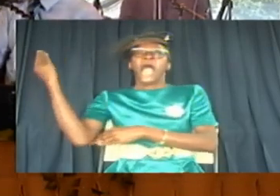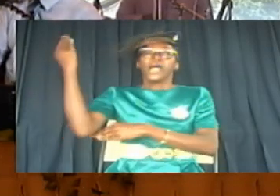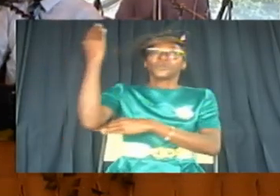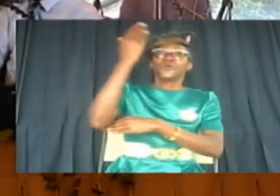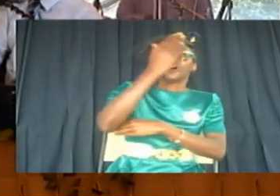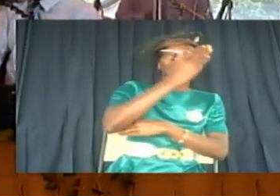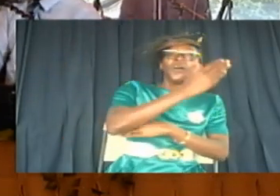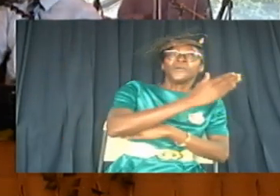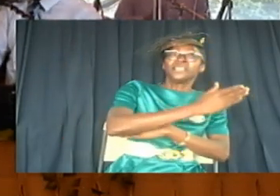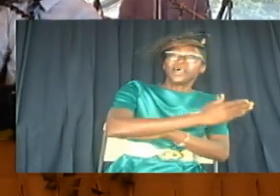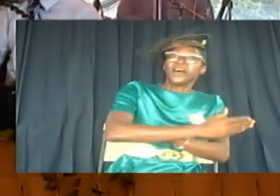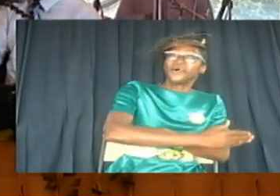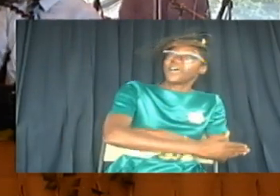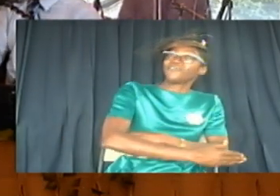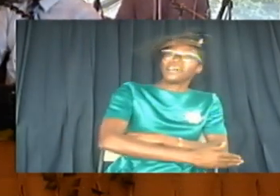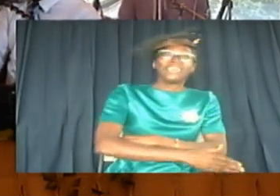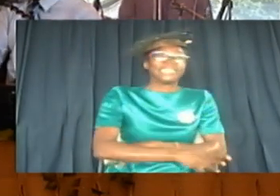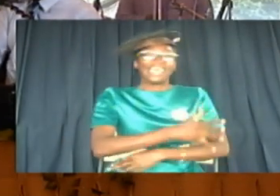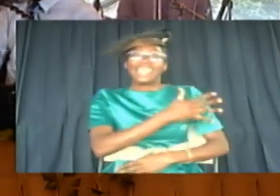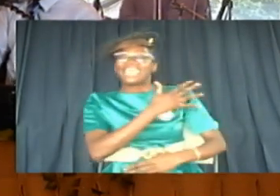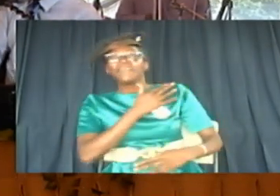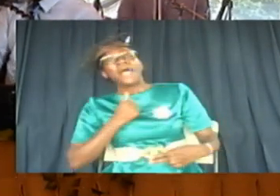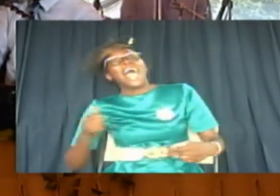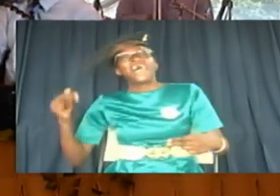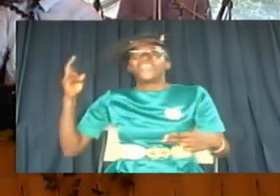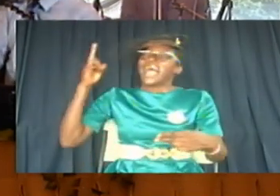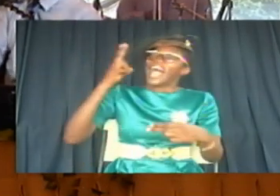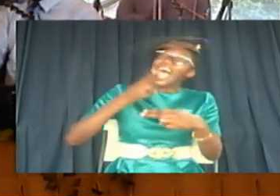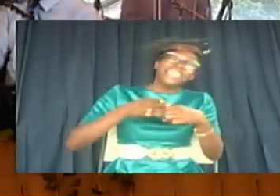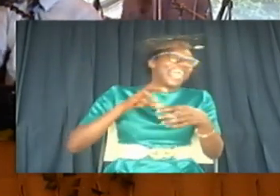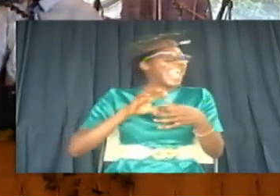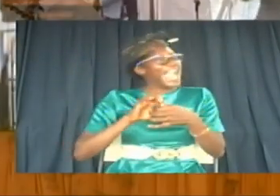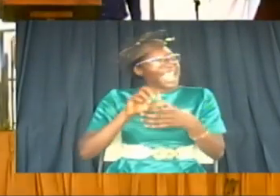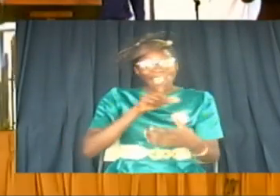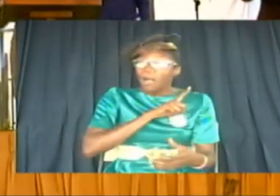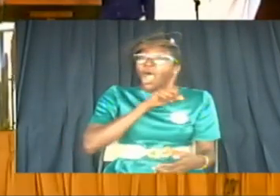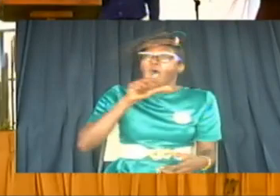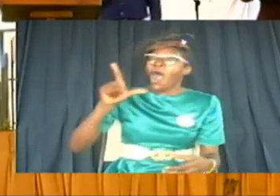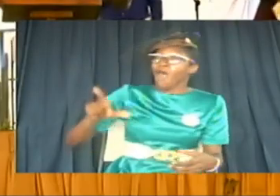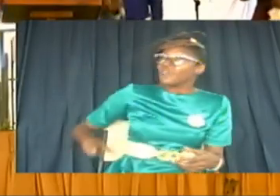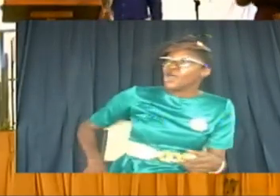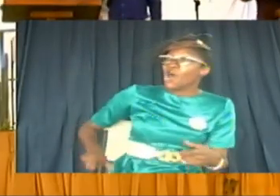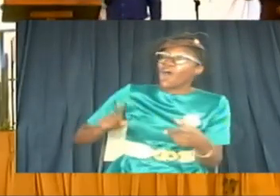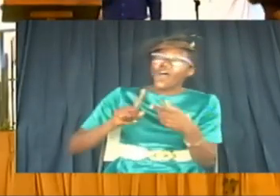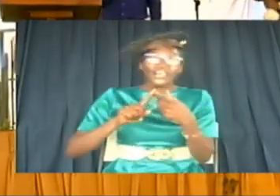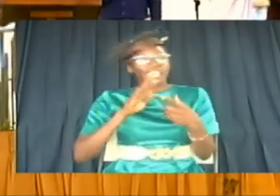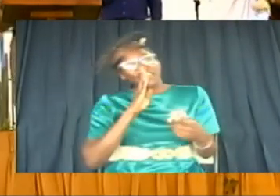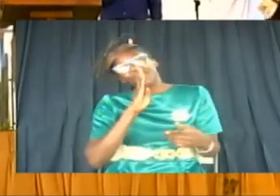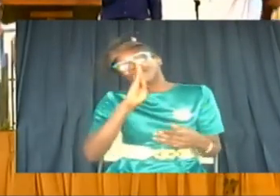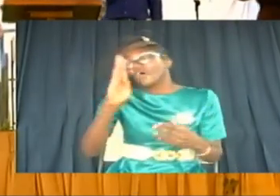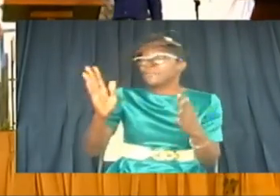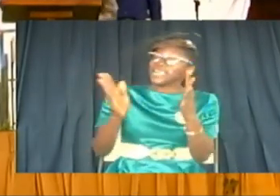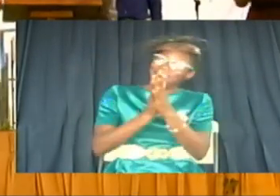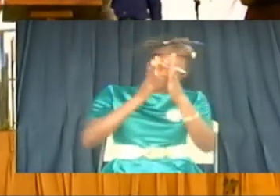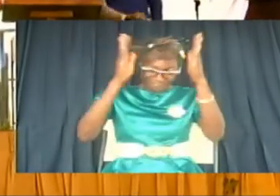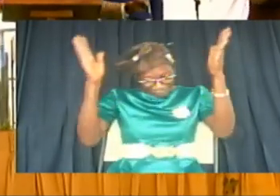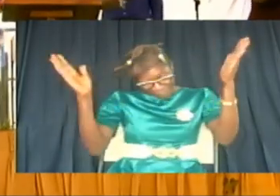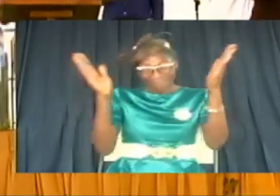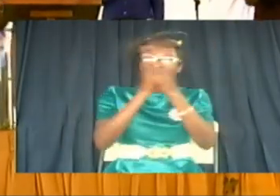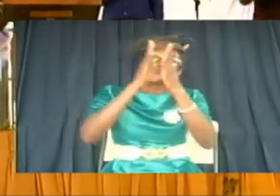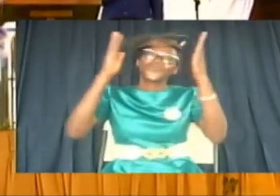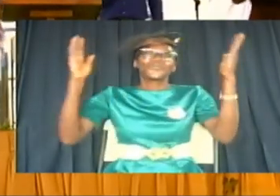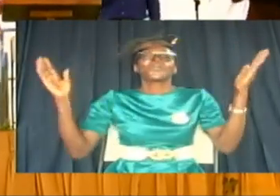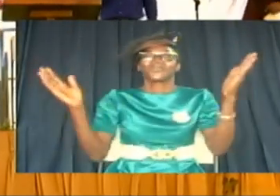going down of the same, the name of the Lord is to be